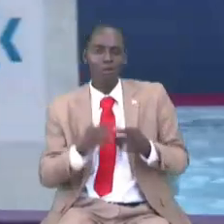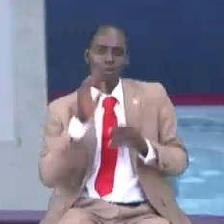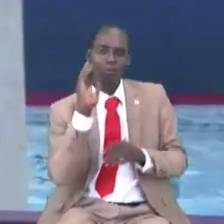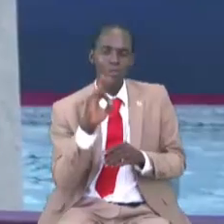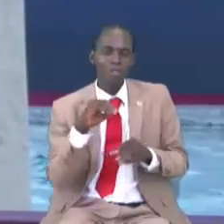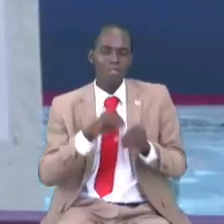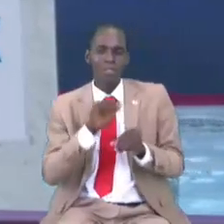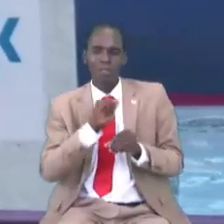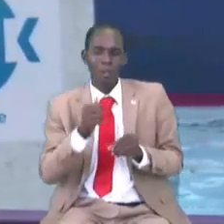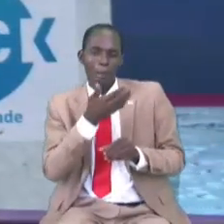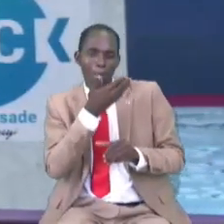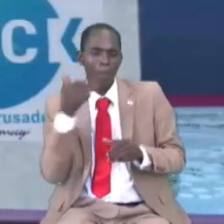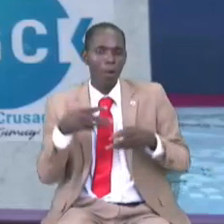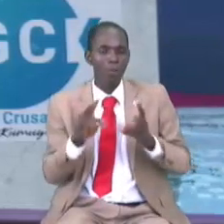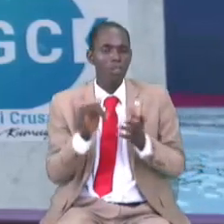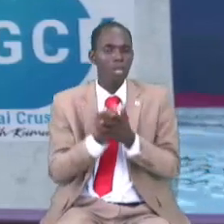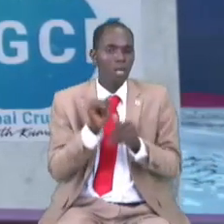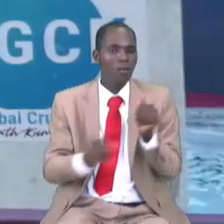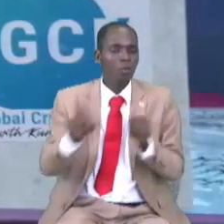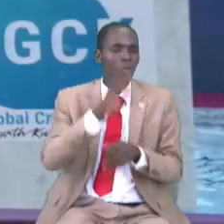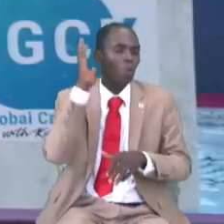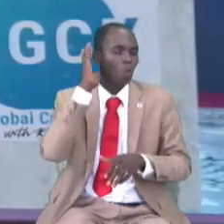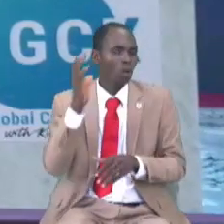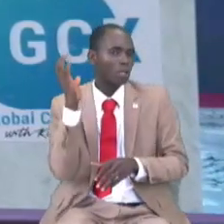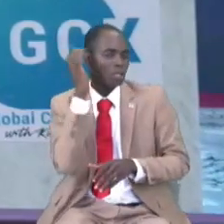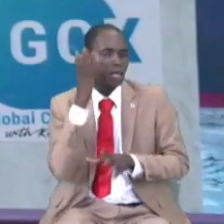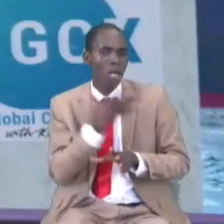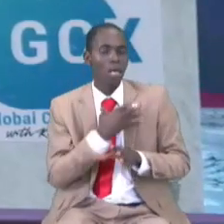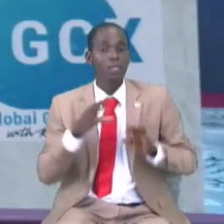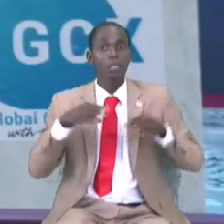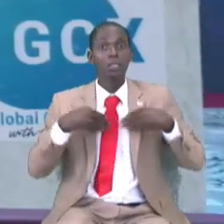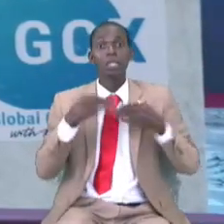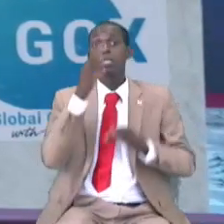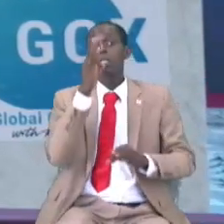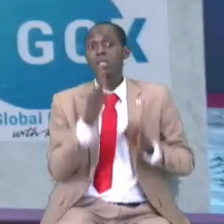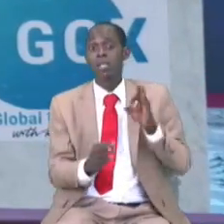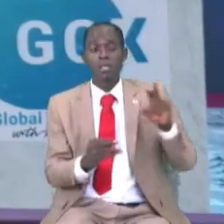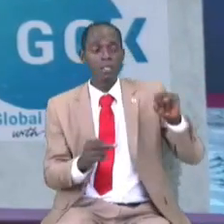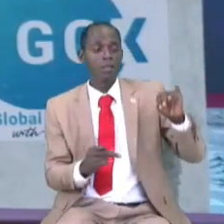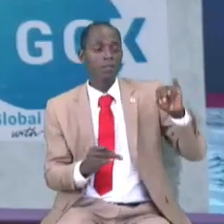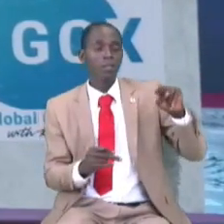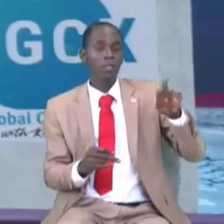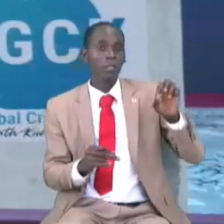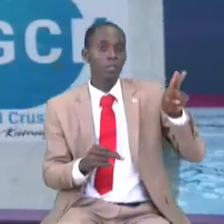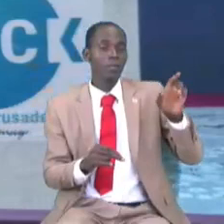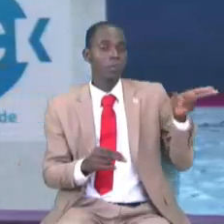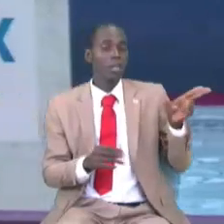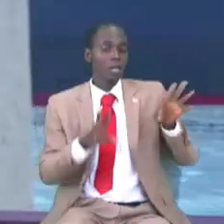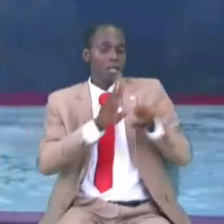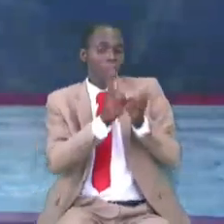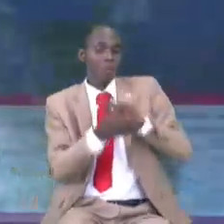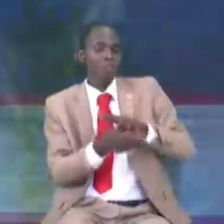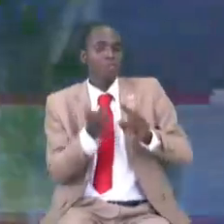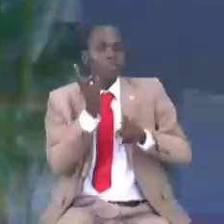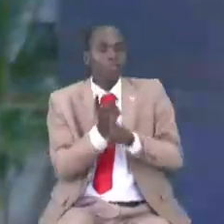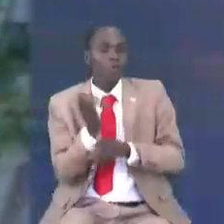If Nineveh repented, listening to a preacher that is uncouth. Now, those of